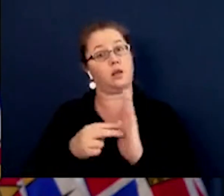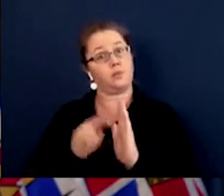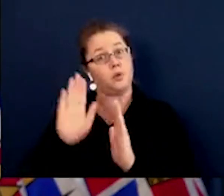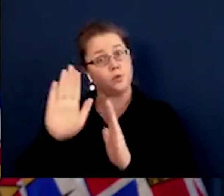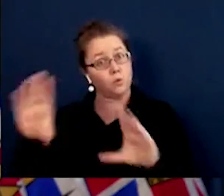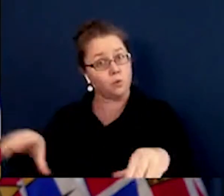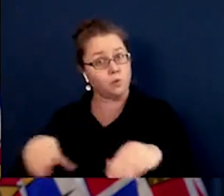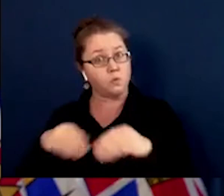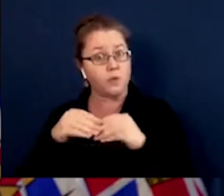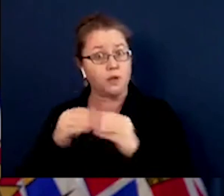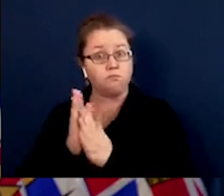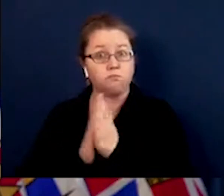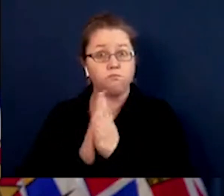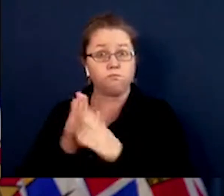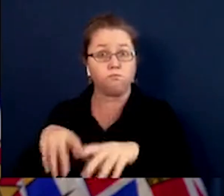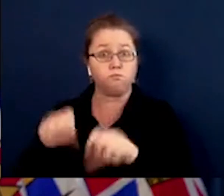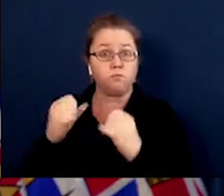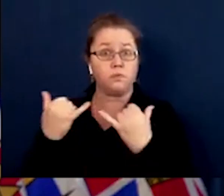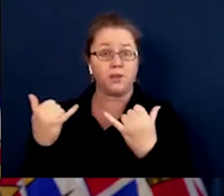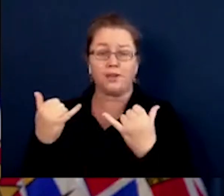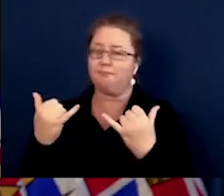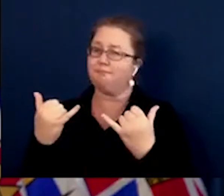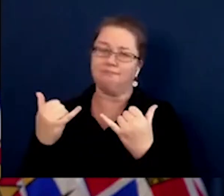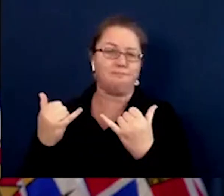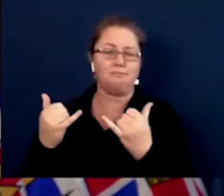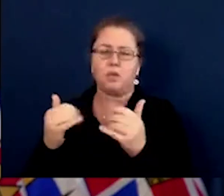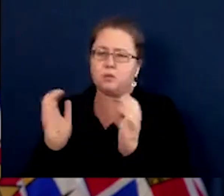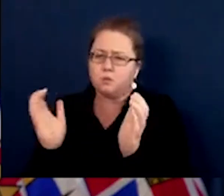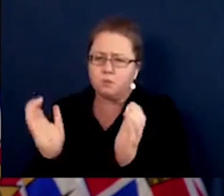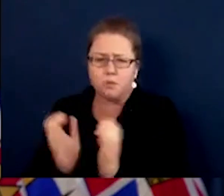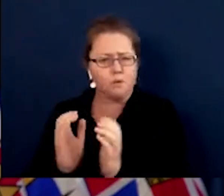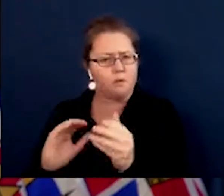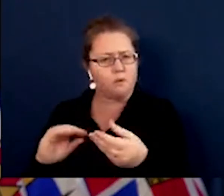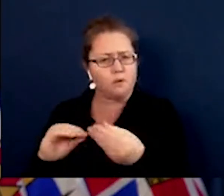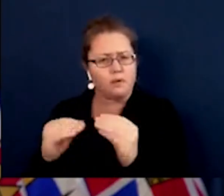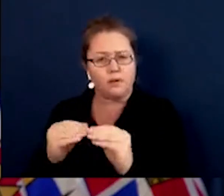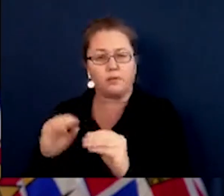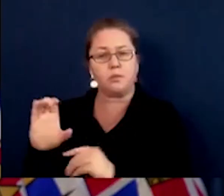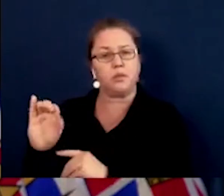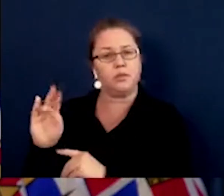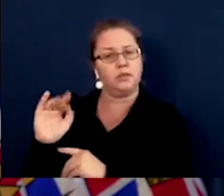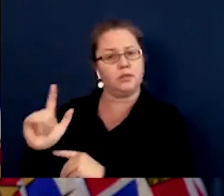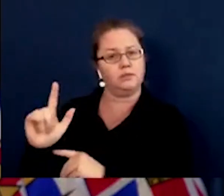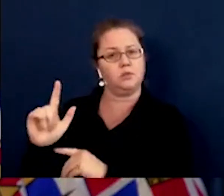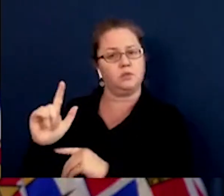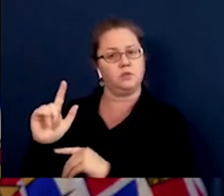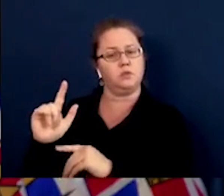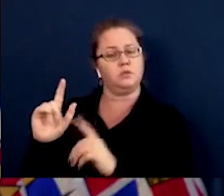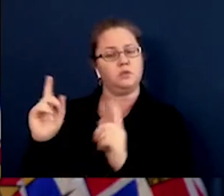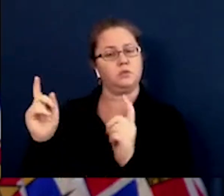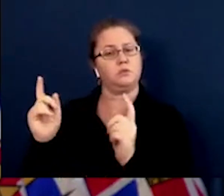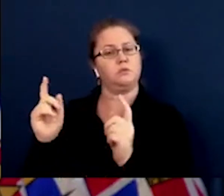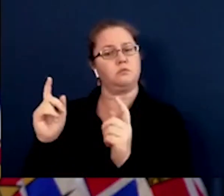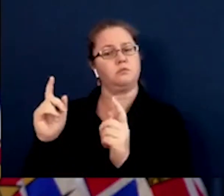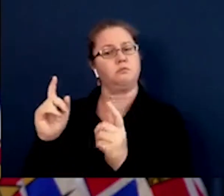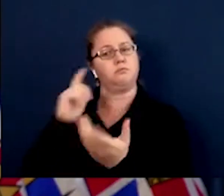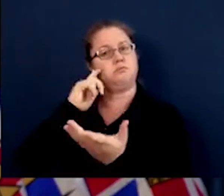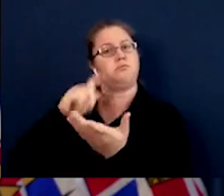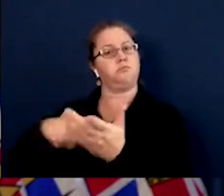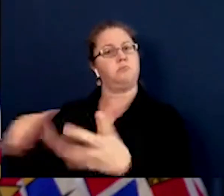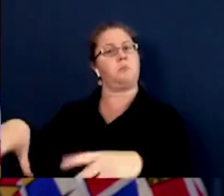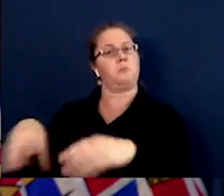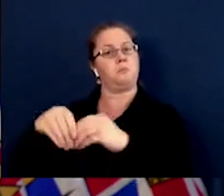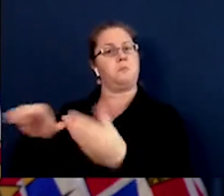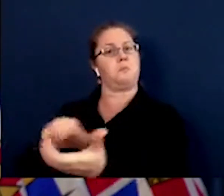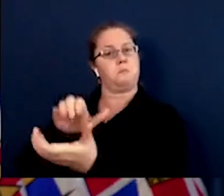civil ceremony now for people who are looking at getting married with a very small number of people, and save that important